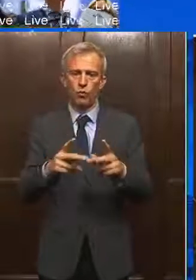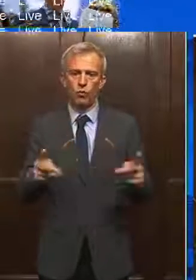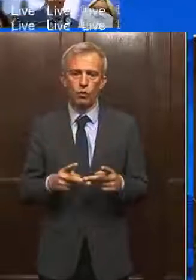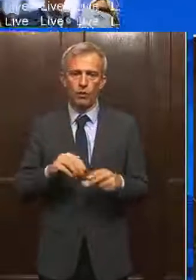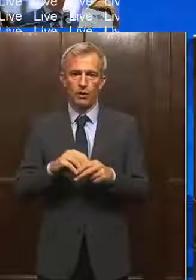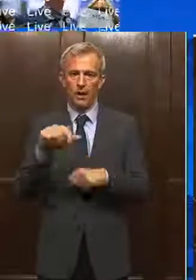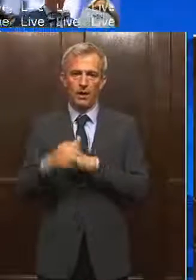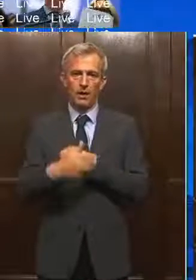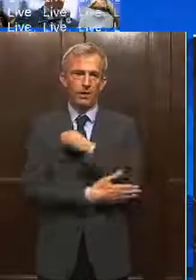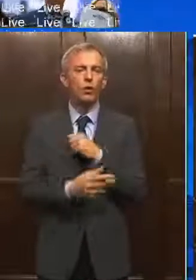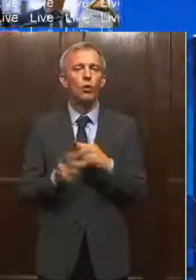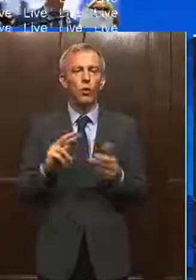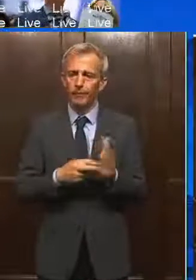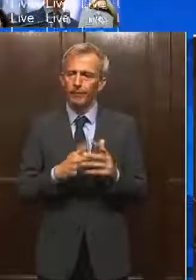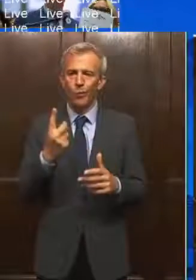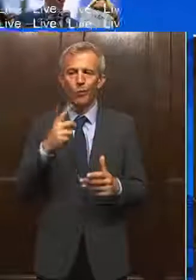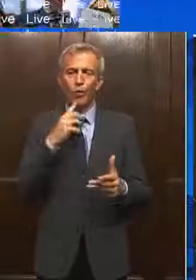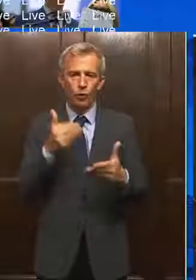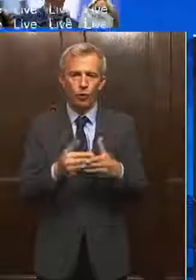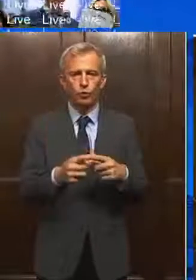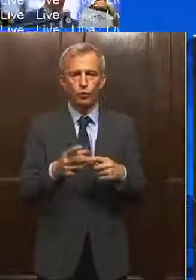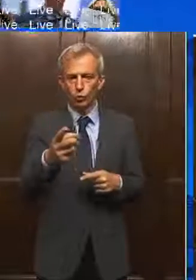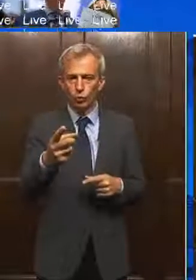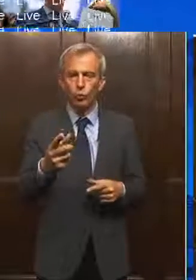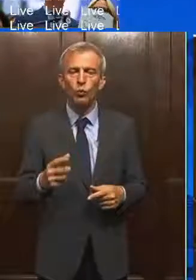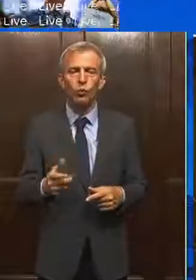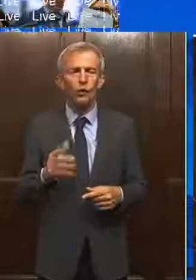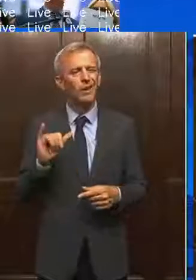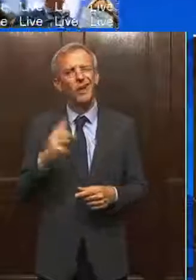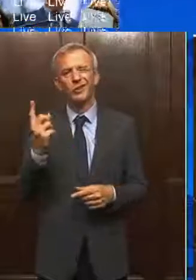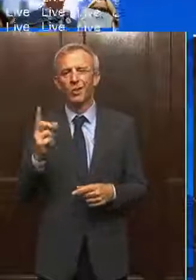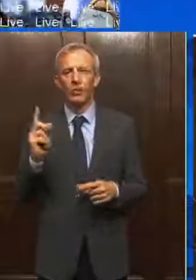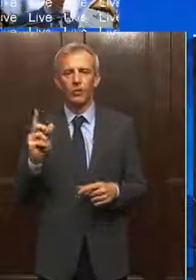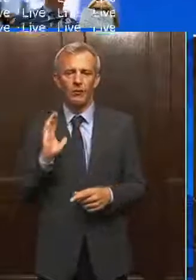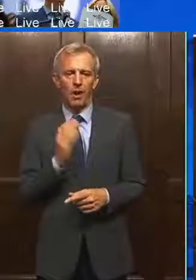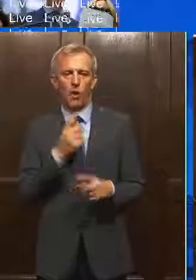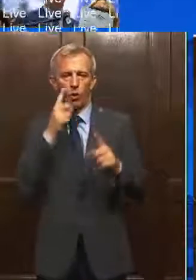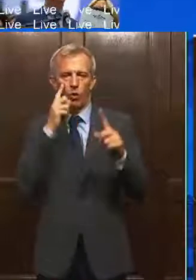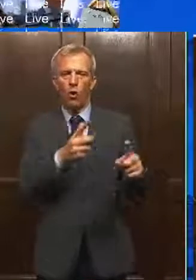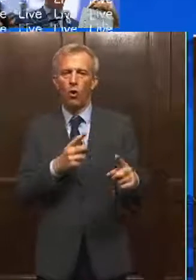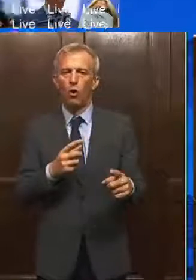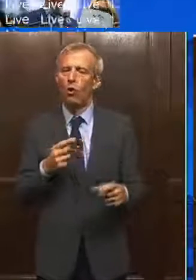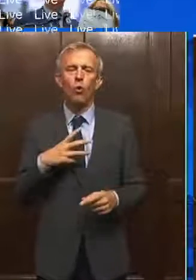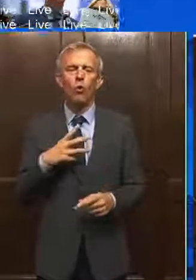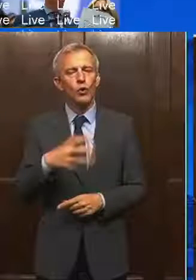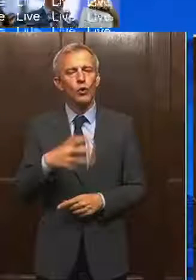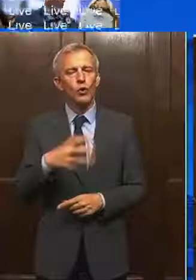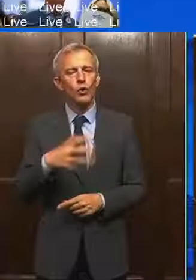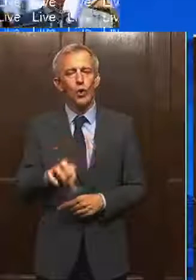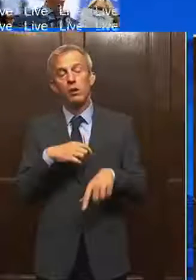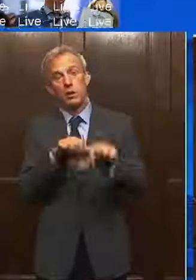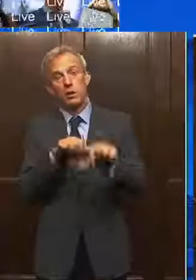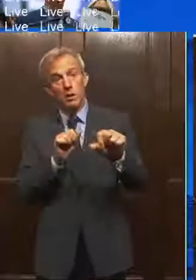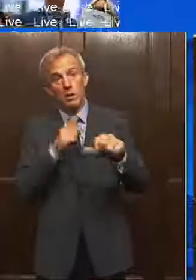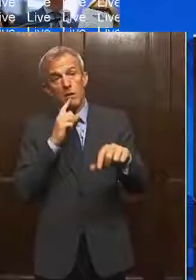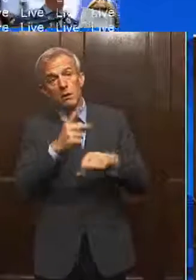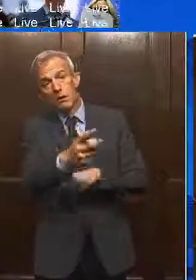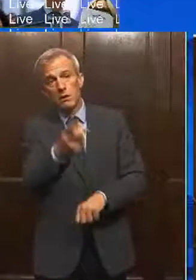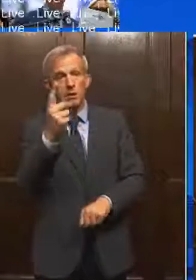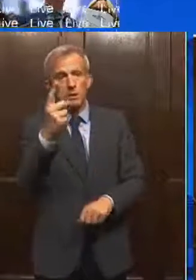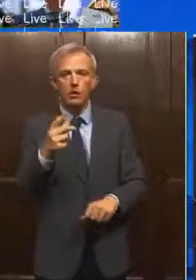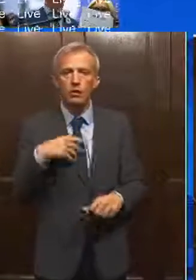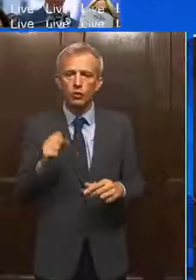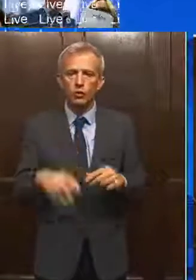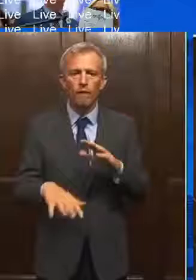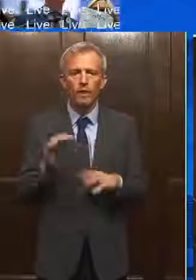one close to you. That's always been our goal, to make sure you don't have to drive across town, that you can find something convenient. And today we have the